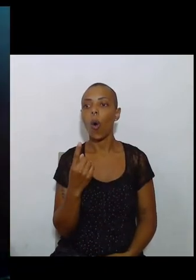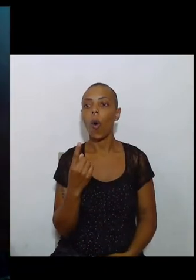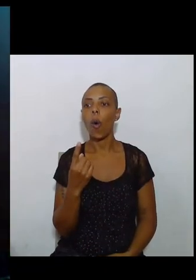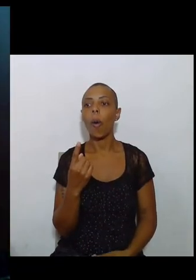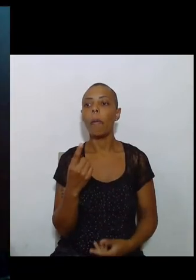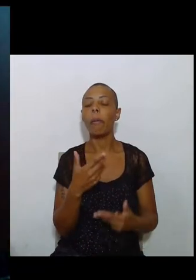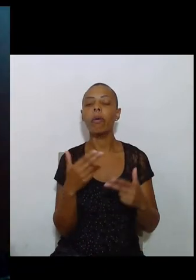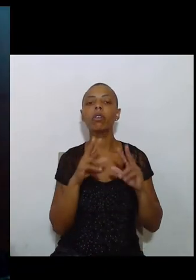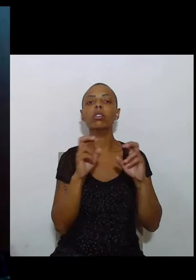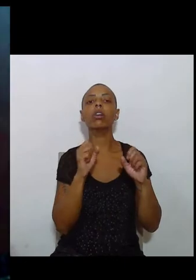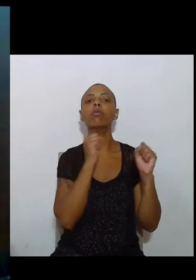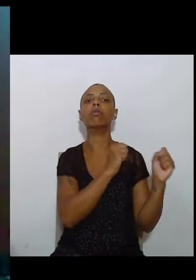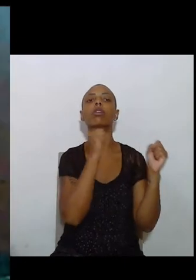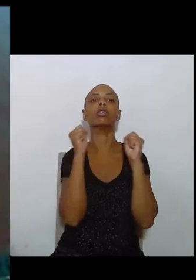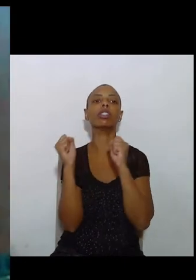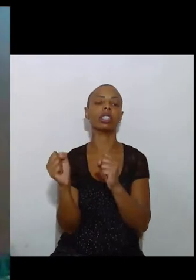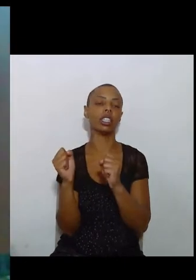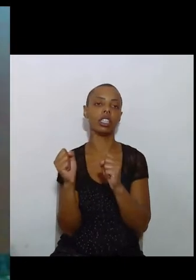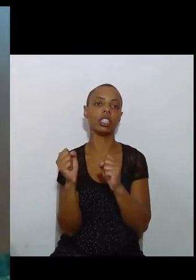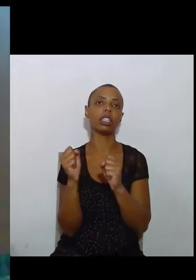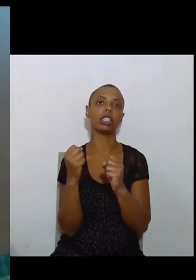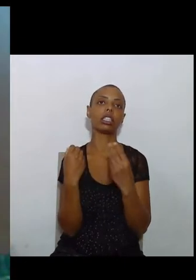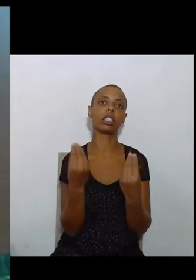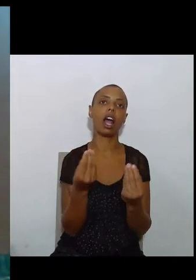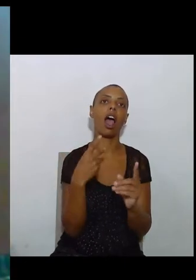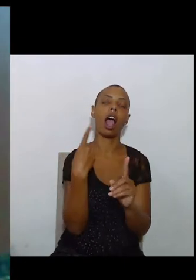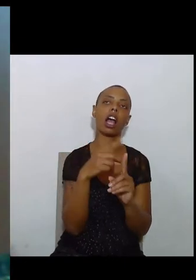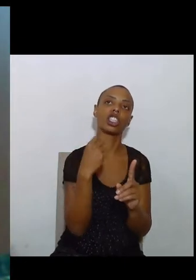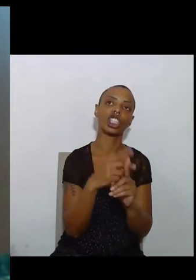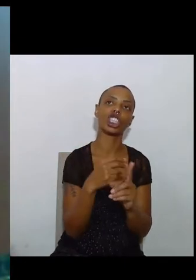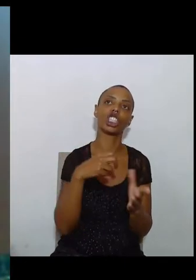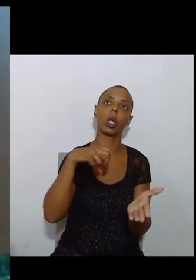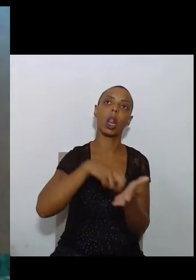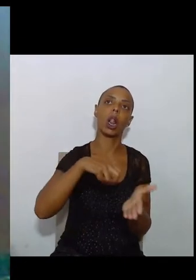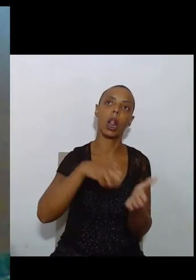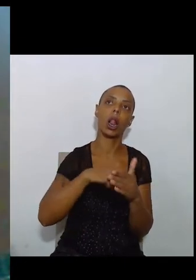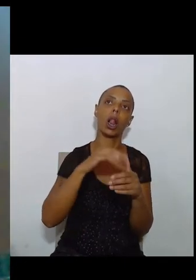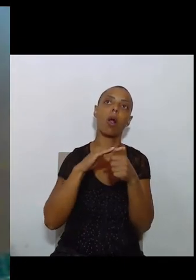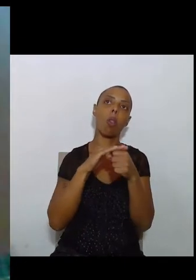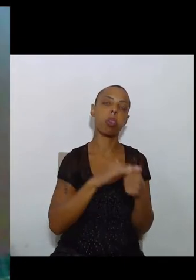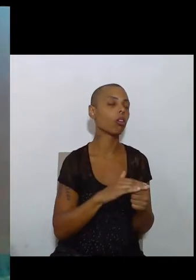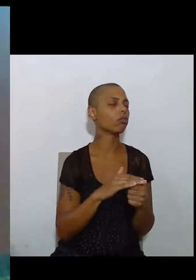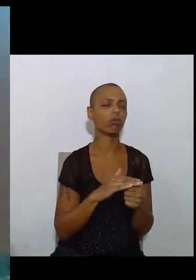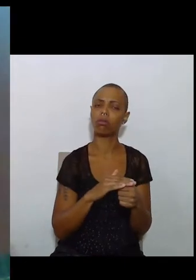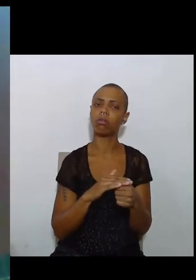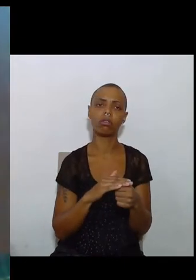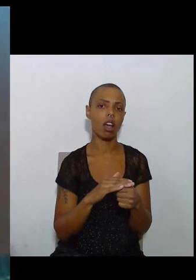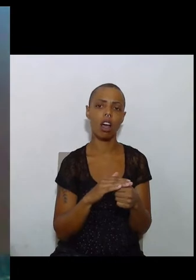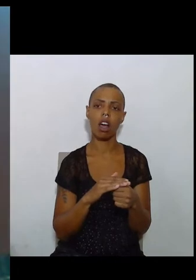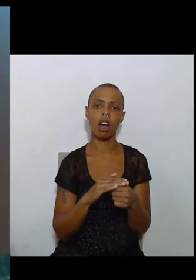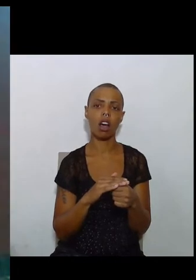religion is not just a power Dynamic that uh